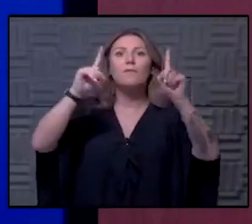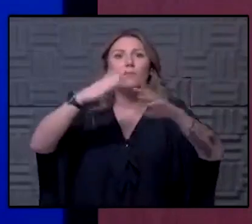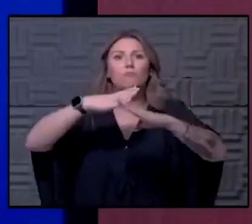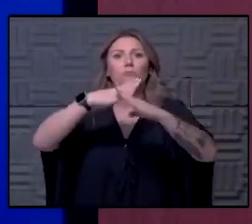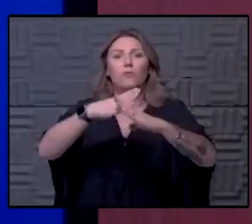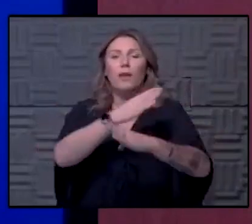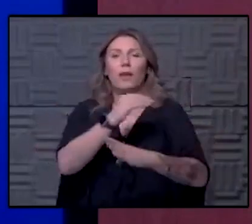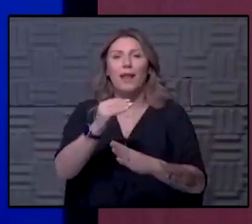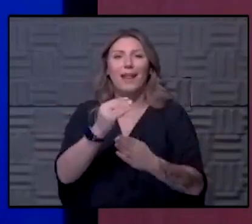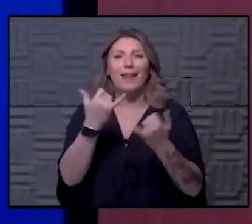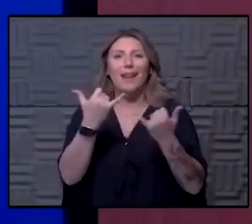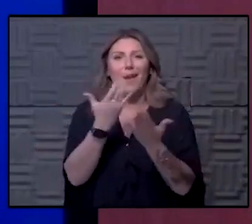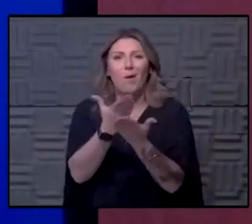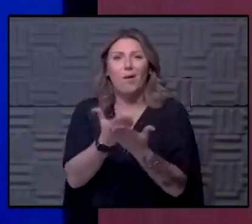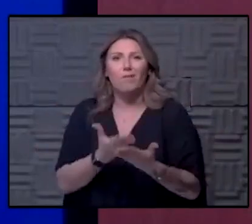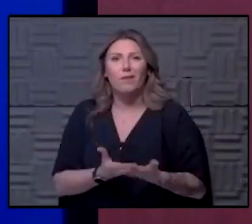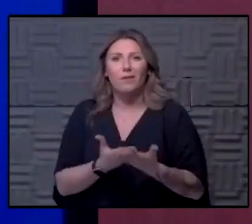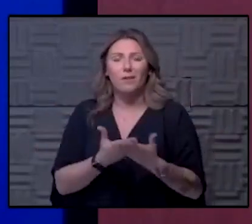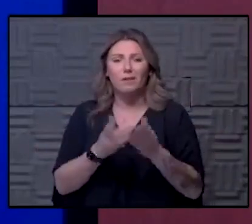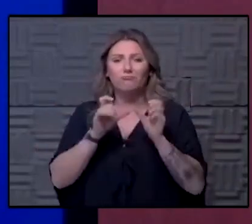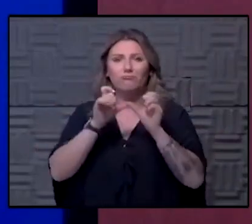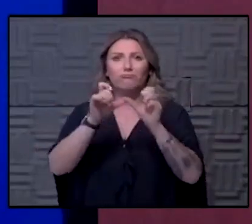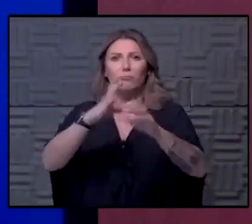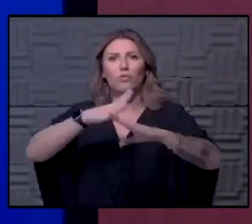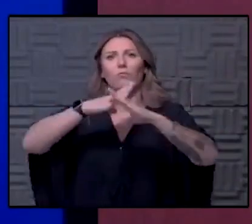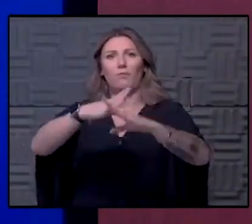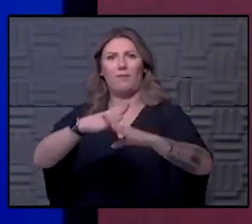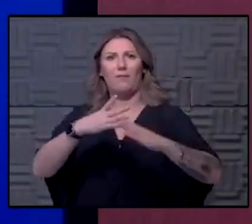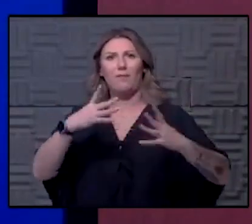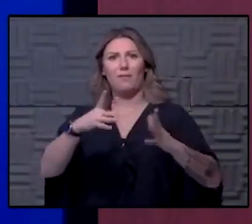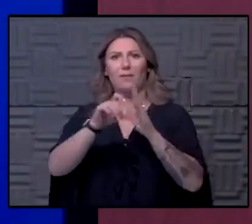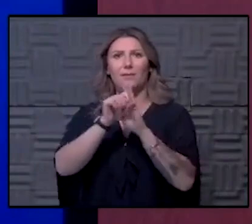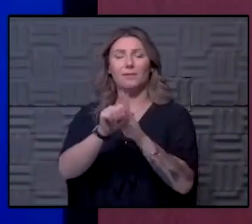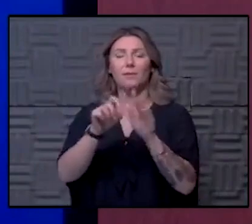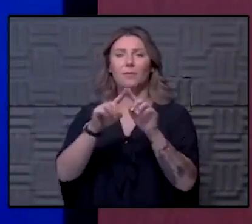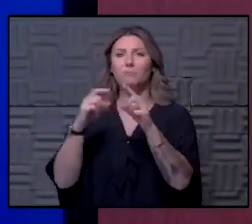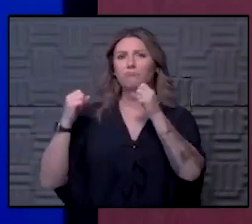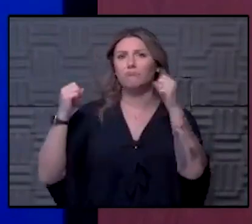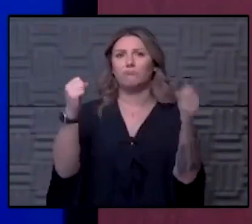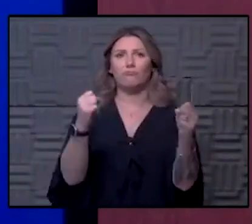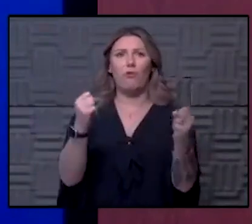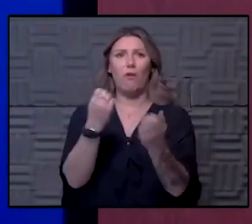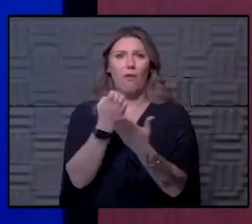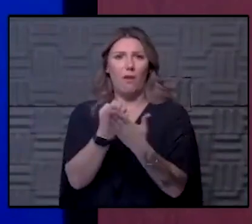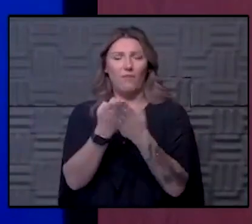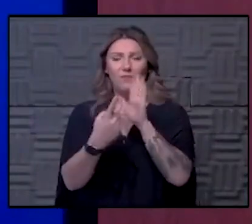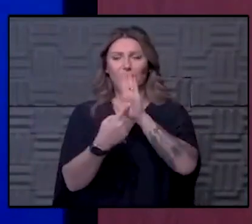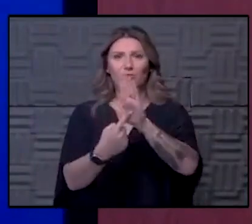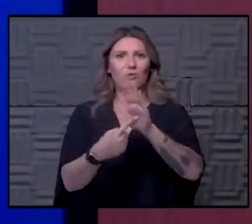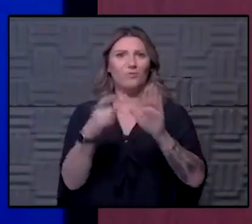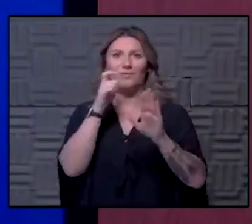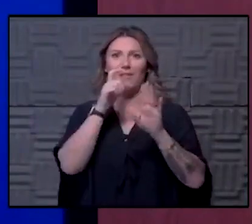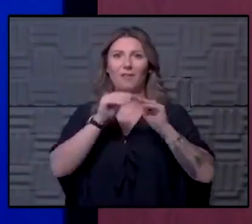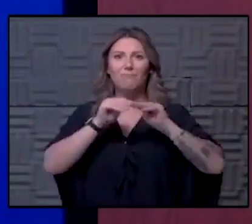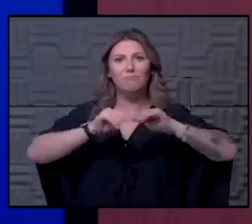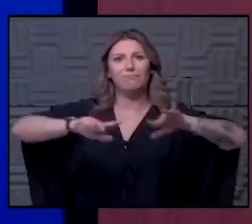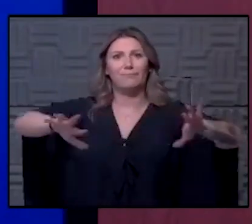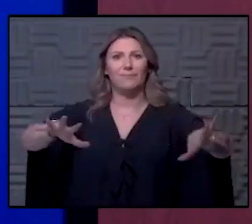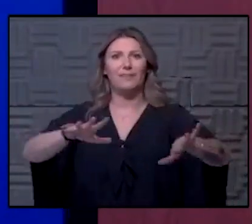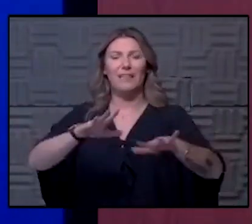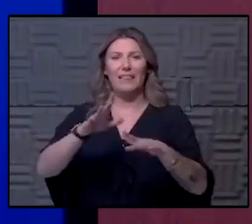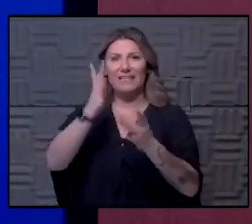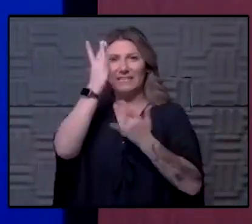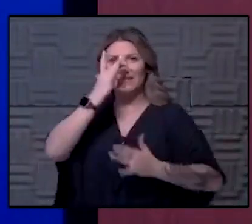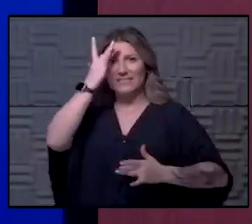emerging evidence at preventing long-haul syndrome, but there is strong evidence now that you don't transmit the disease if you've been vaccinated, or